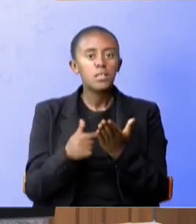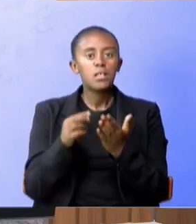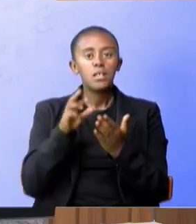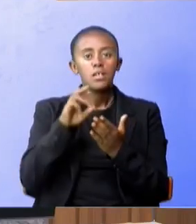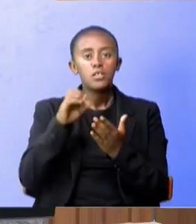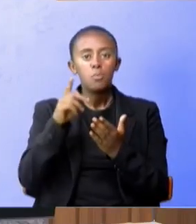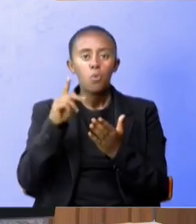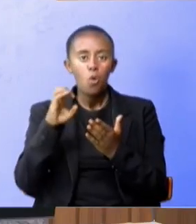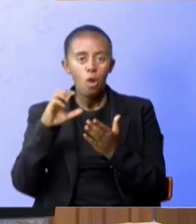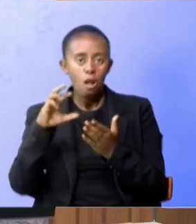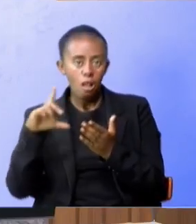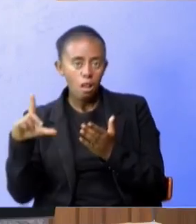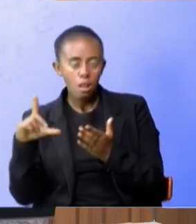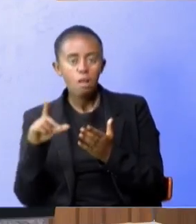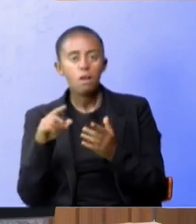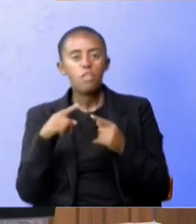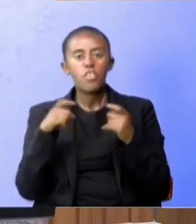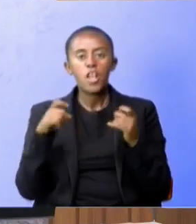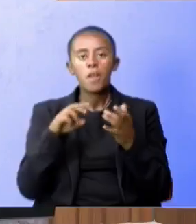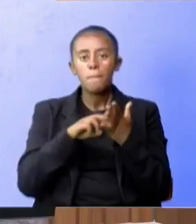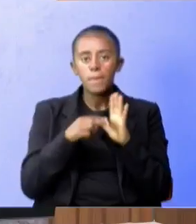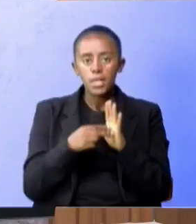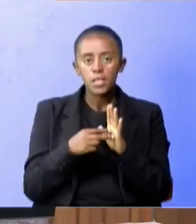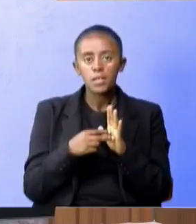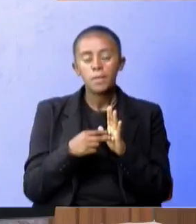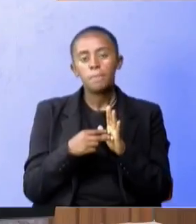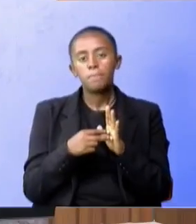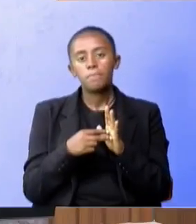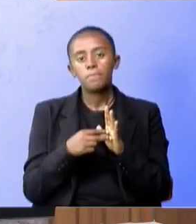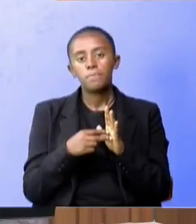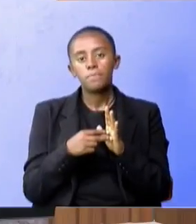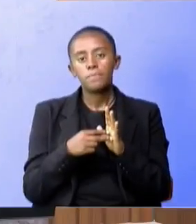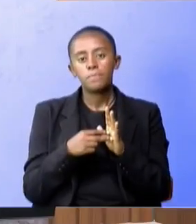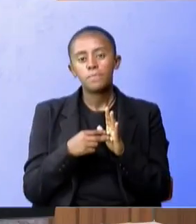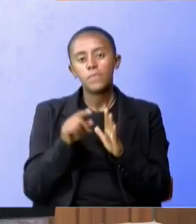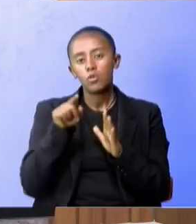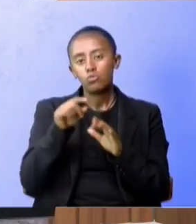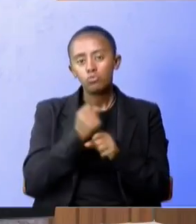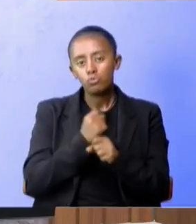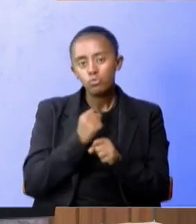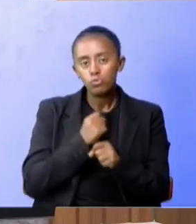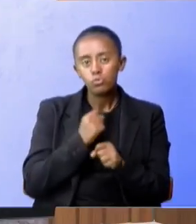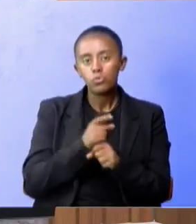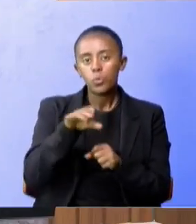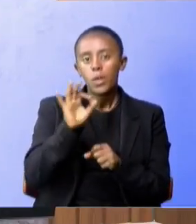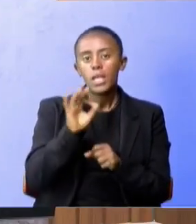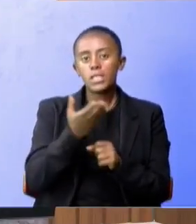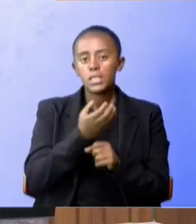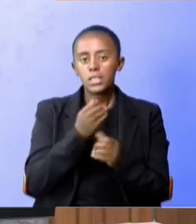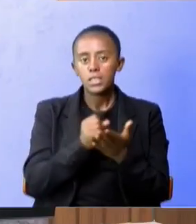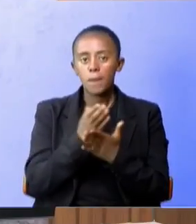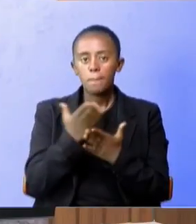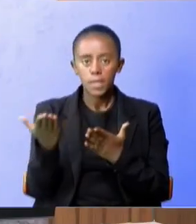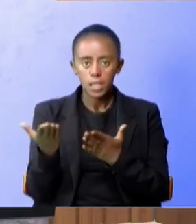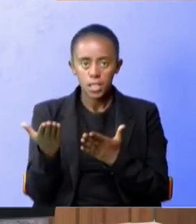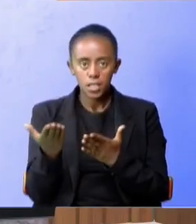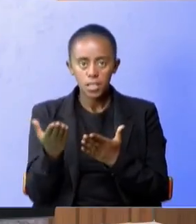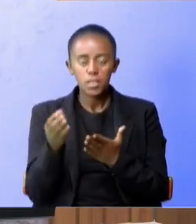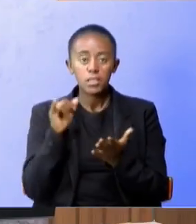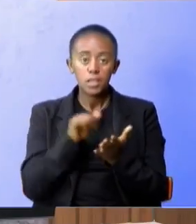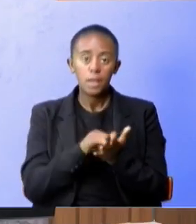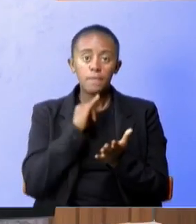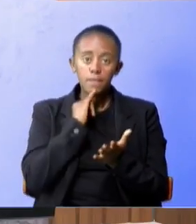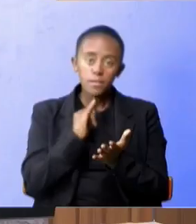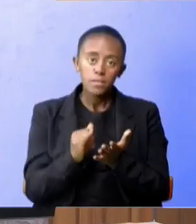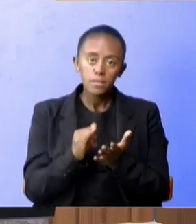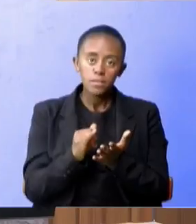reciprocal antonym meaning reciprocal. So you do something, you get something in return. So that